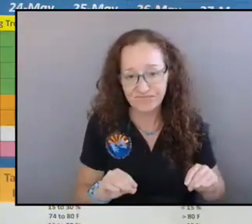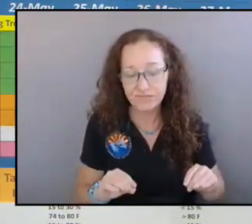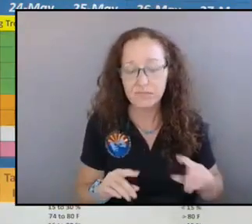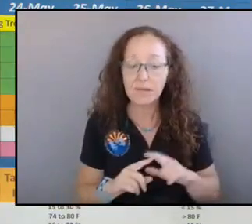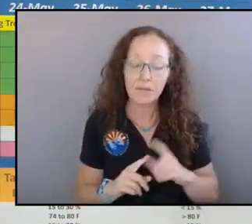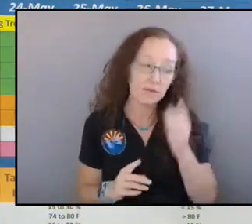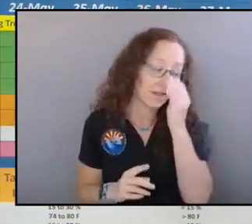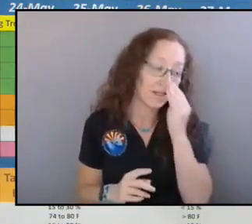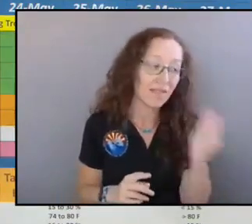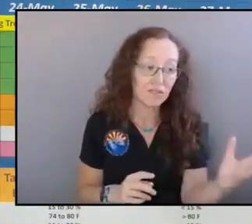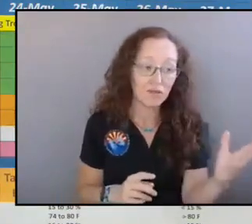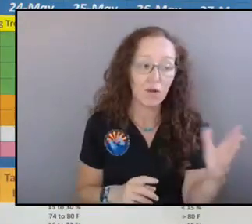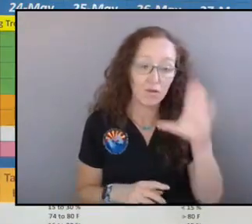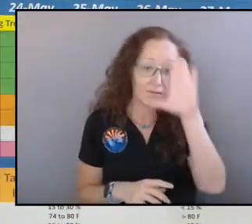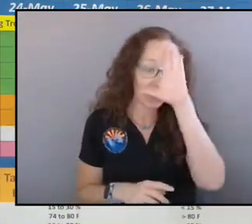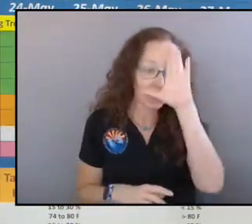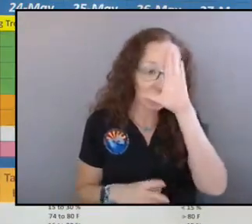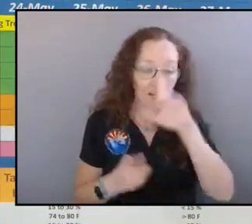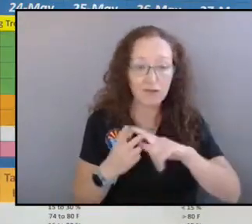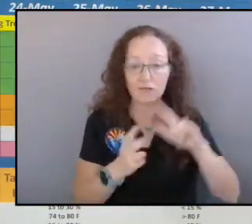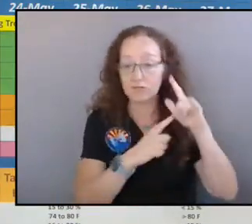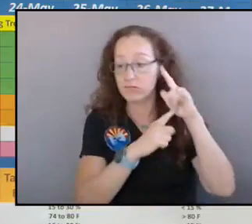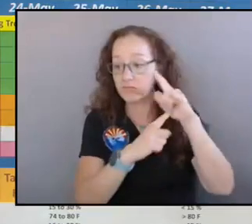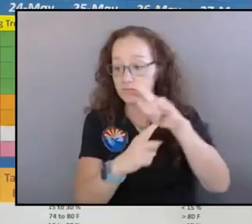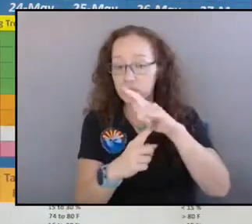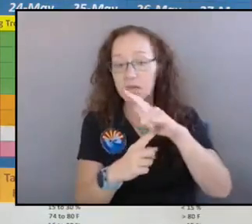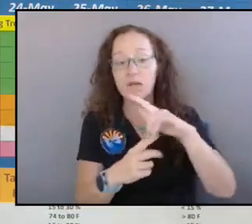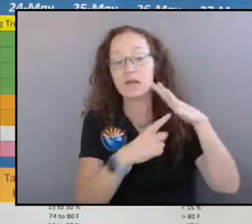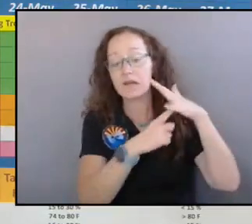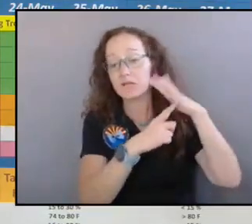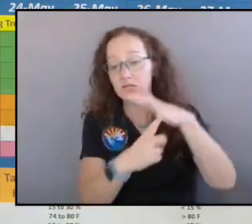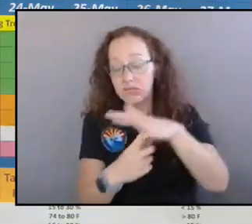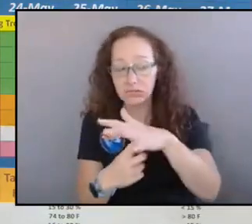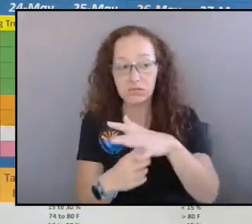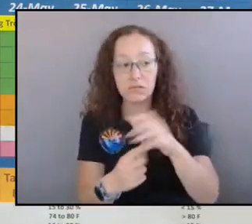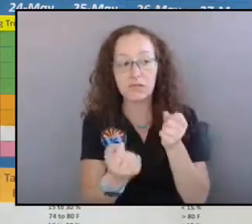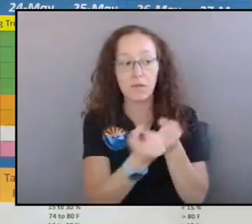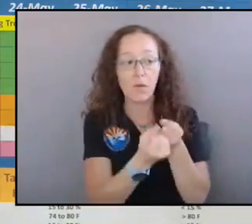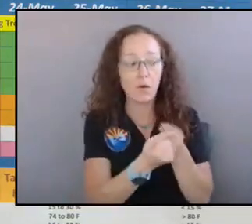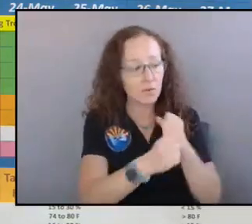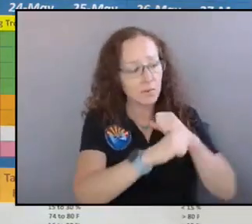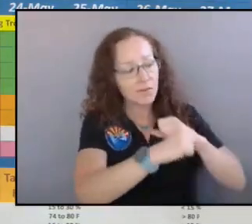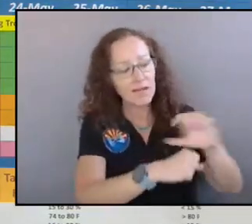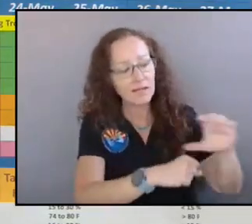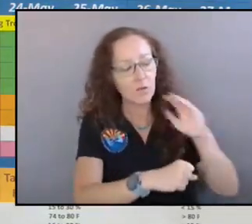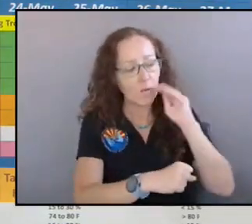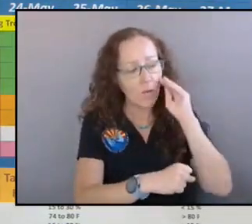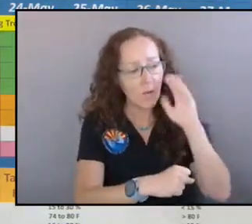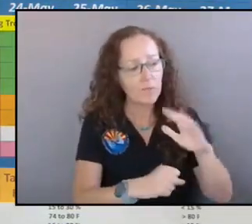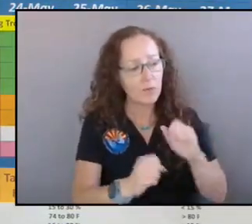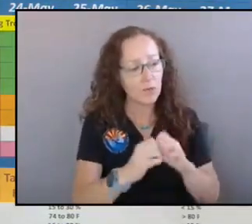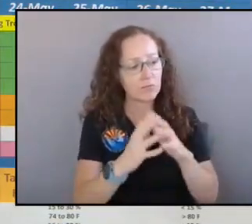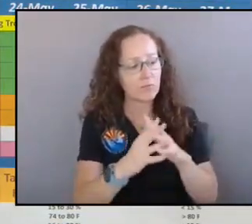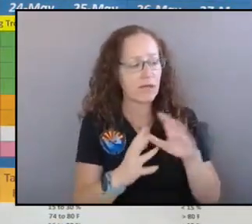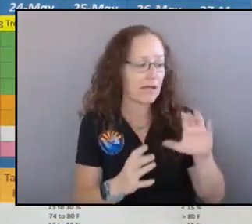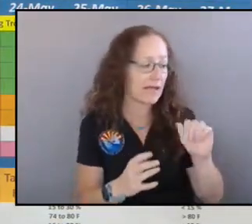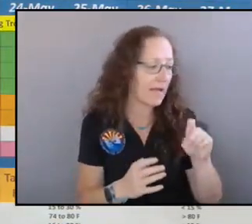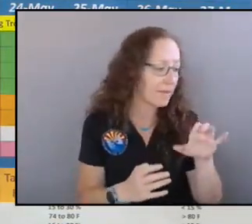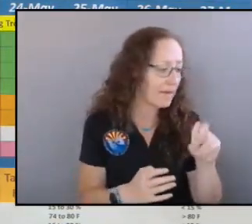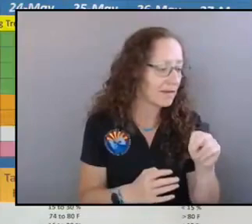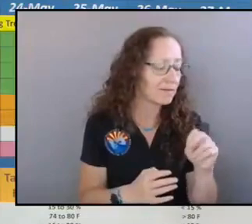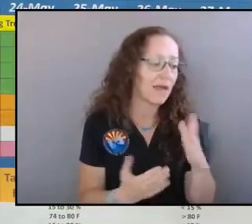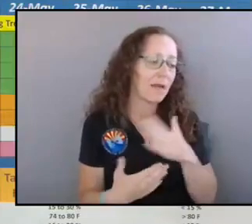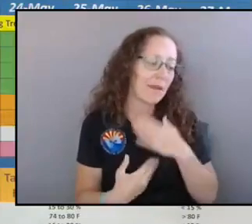firefighters and air support are protecting your cabins and homes, and I'm happy to report there are no structures that have been